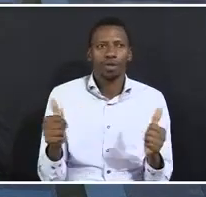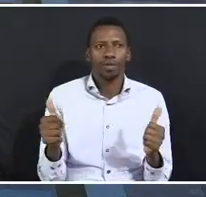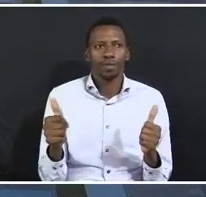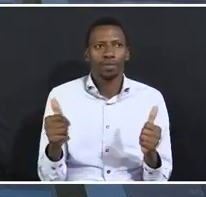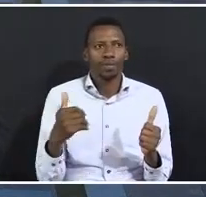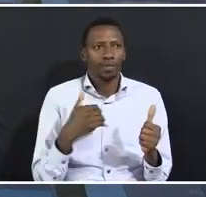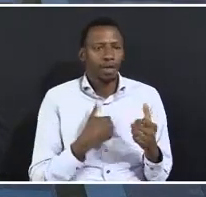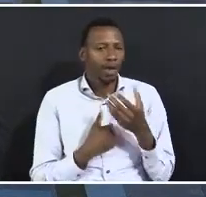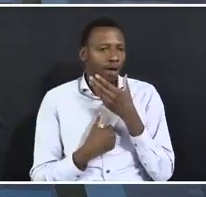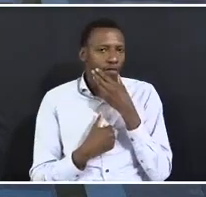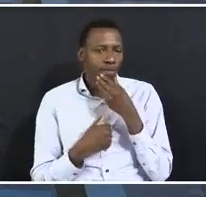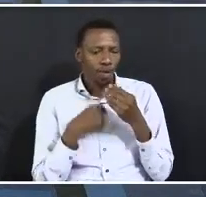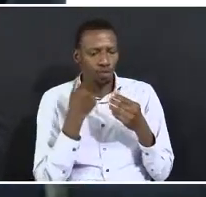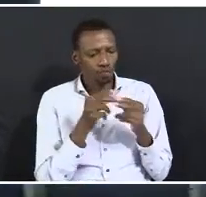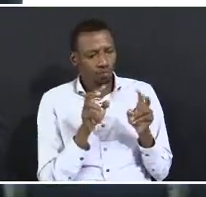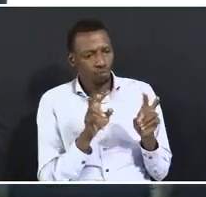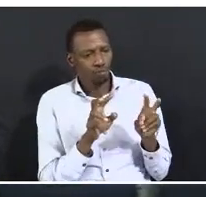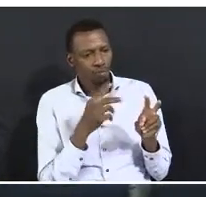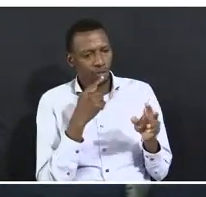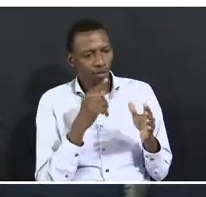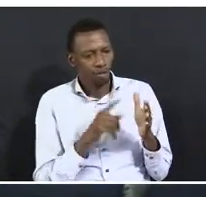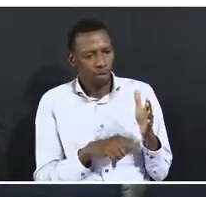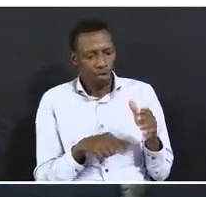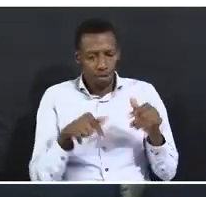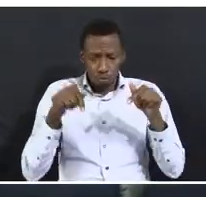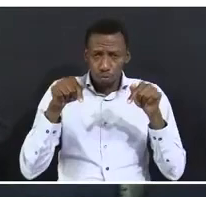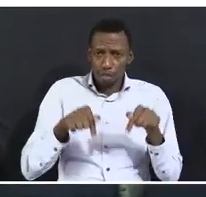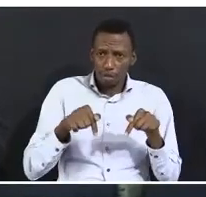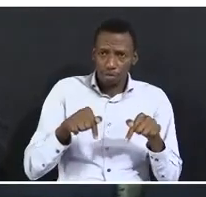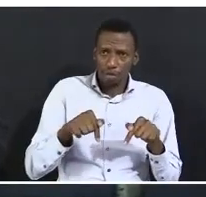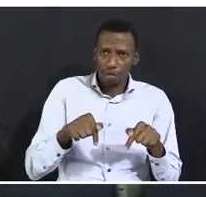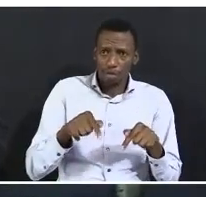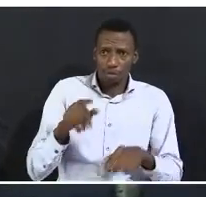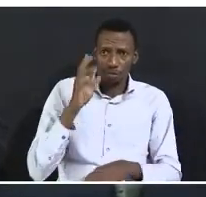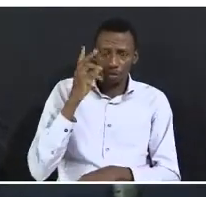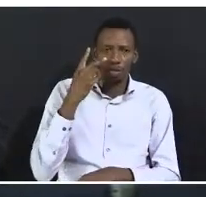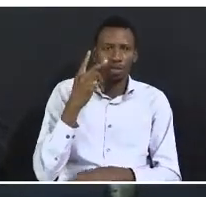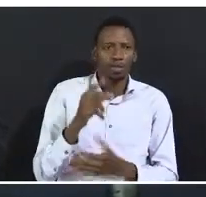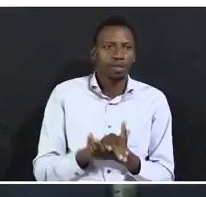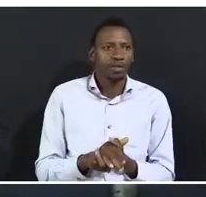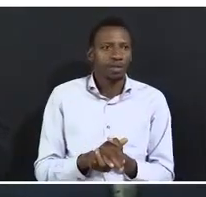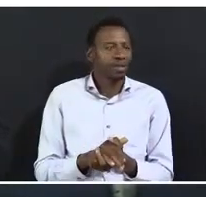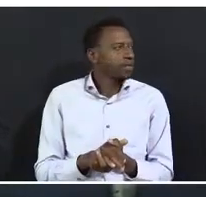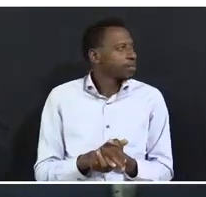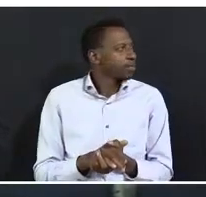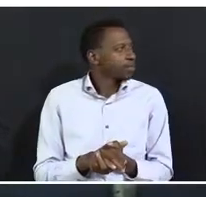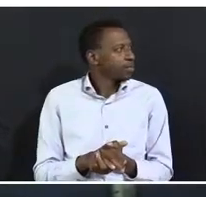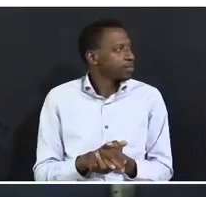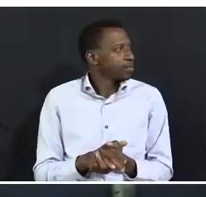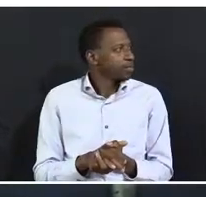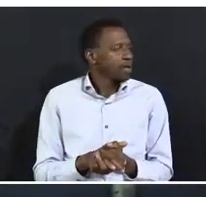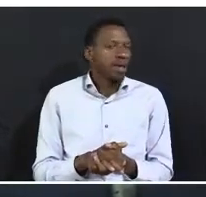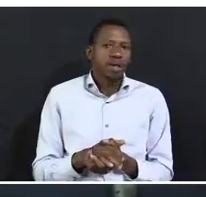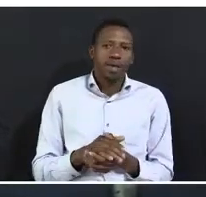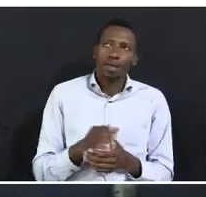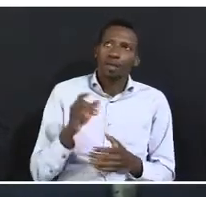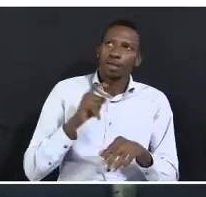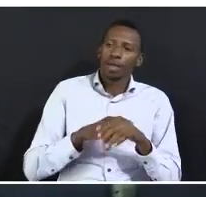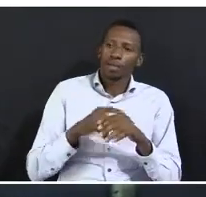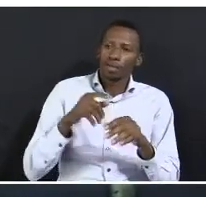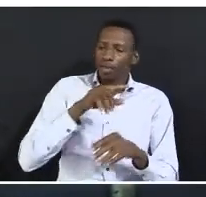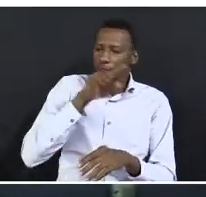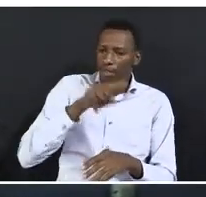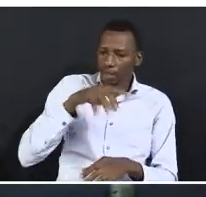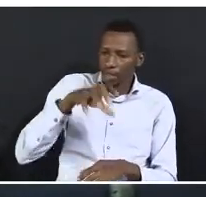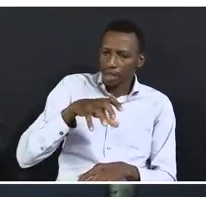men who are looking at him by saying, today you will see. So on top of the tree, he knew that Christ, we